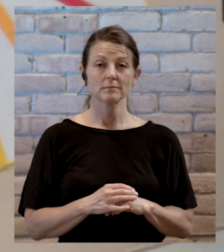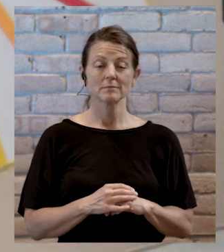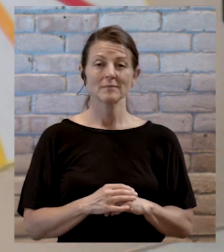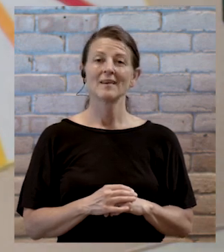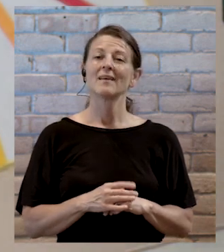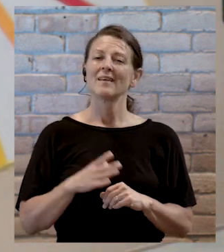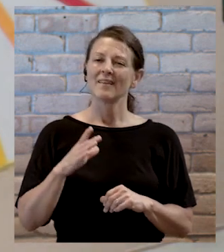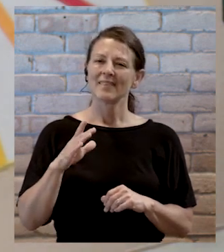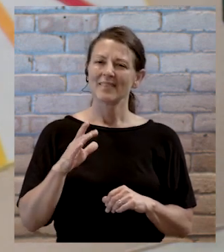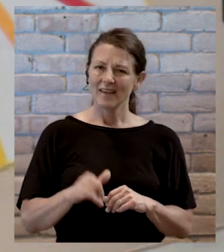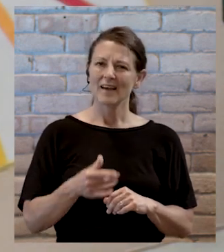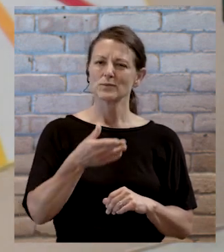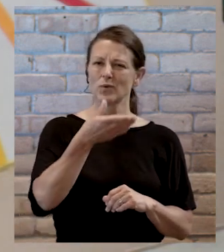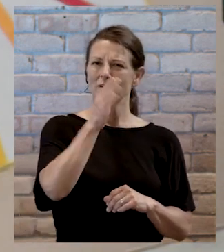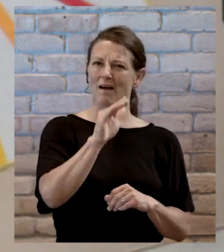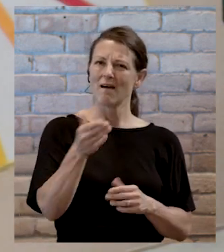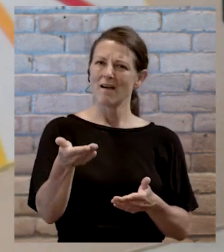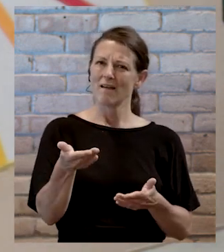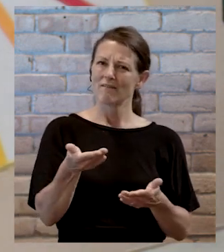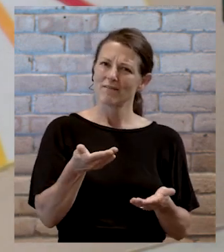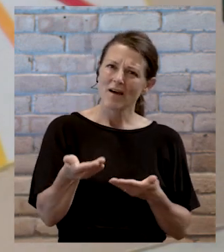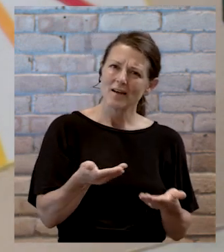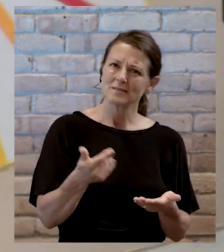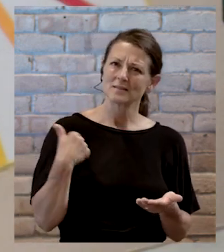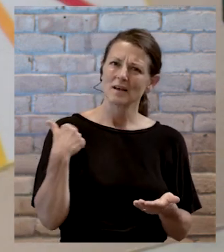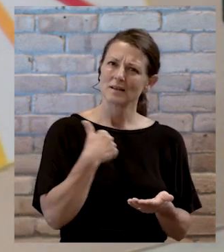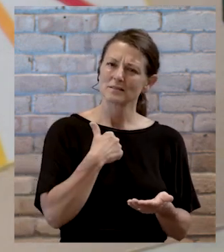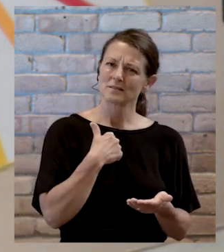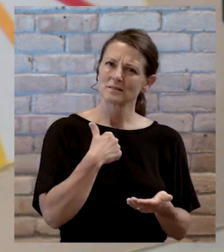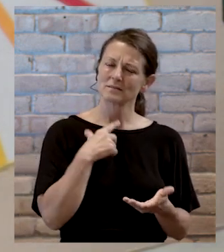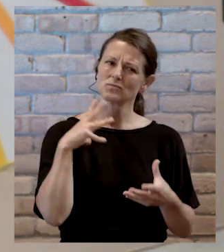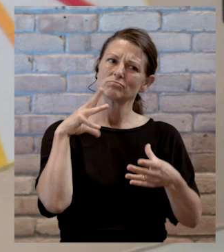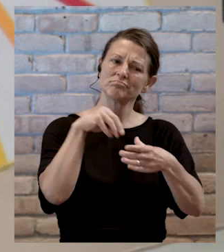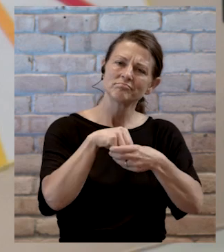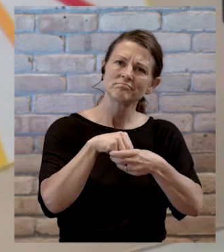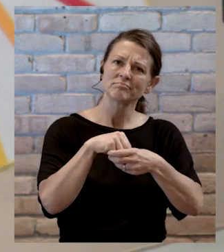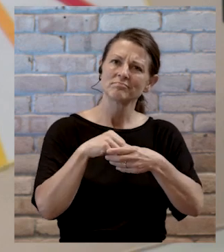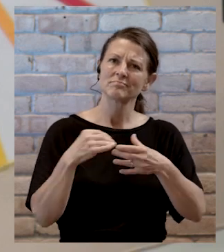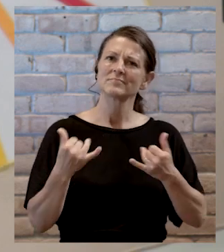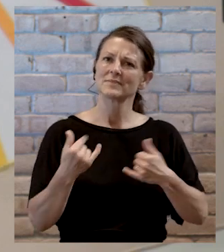And that's what we're invited into today.